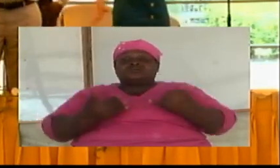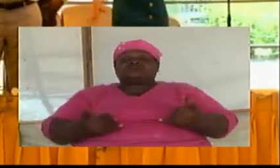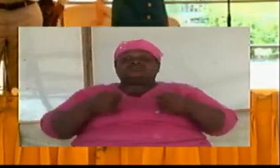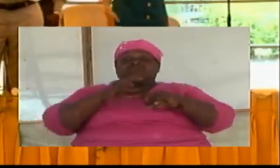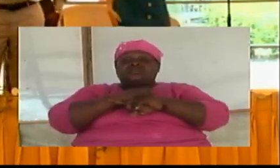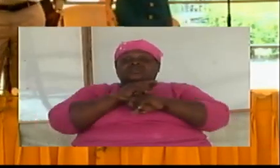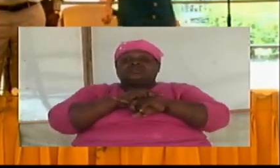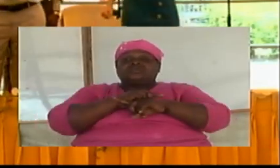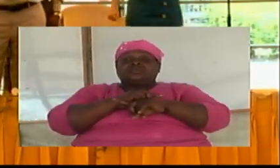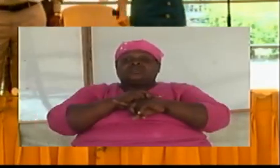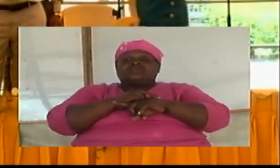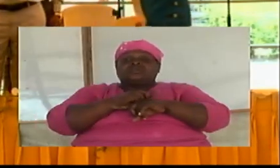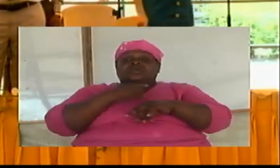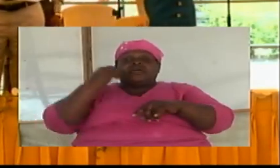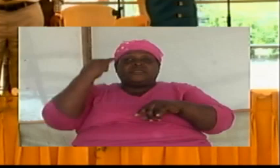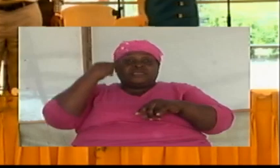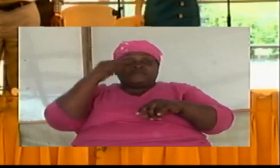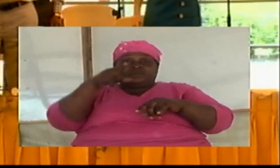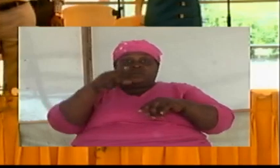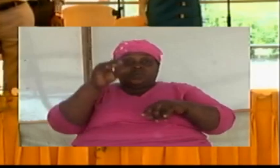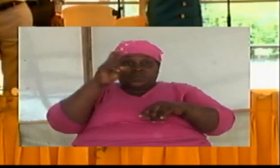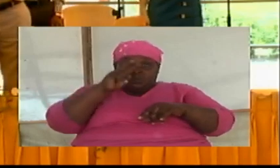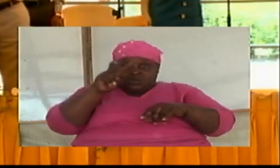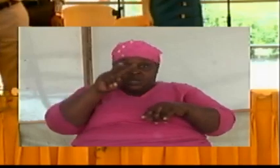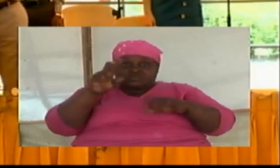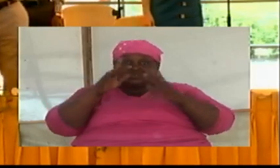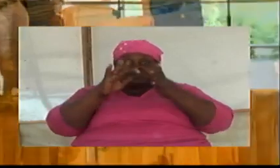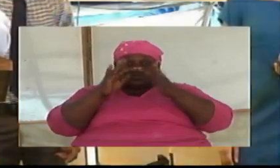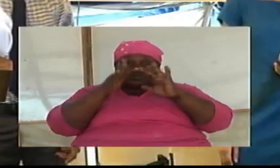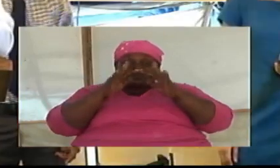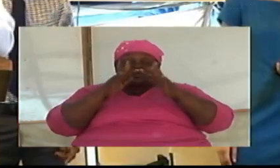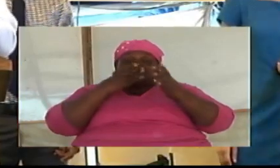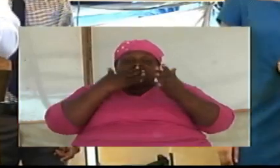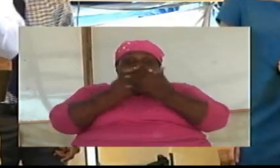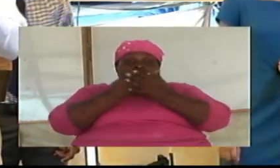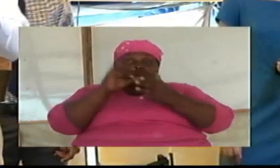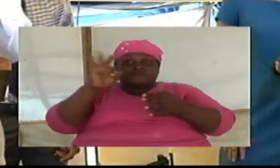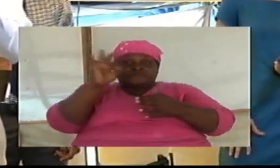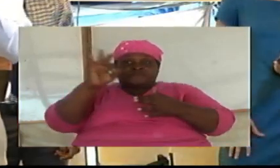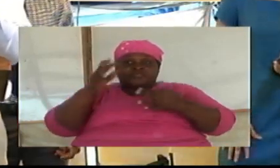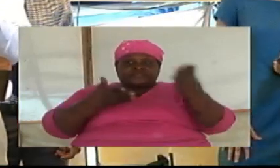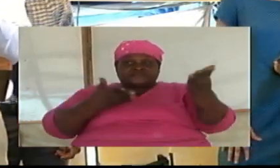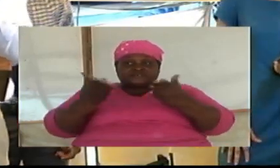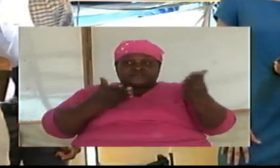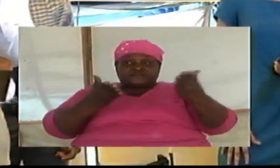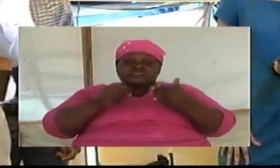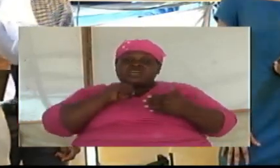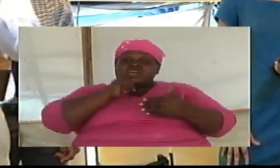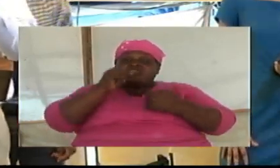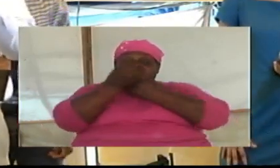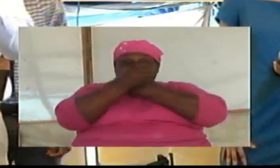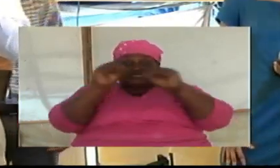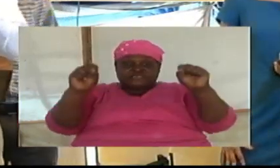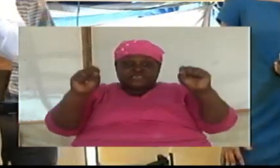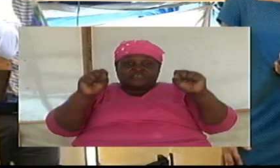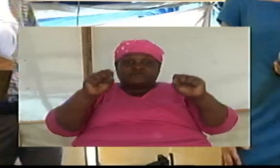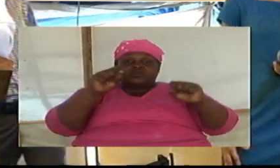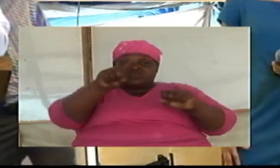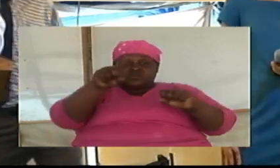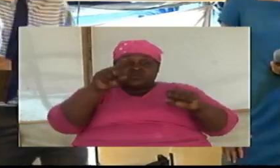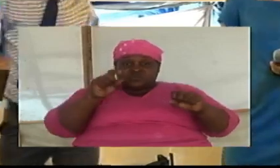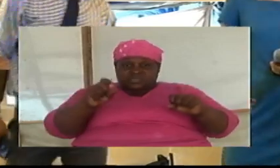in this morning to a Good Friday service and you're not saved, you need to get into the